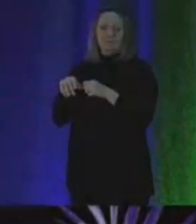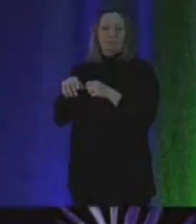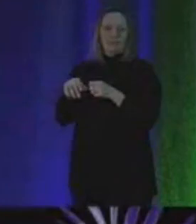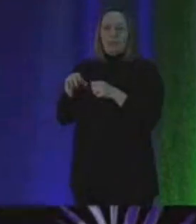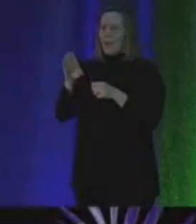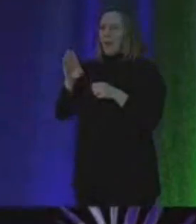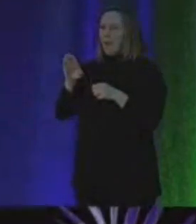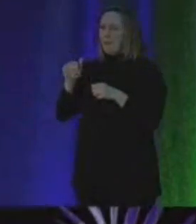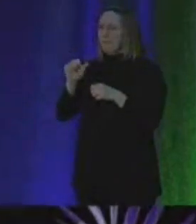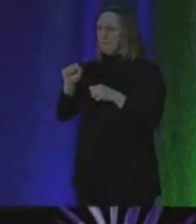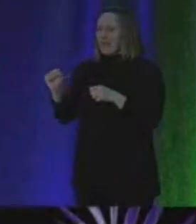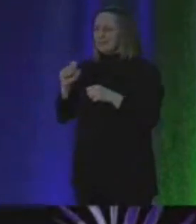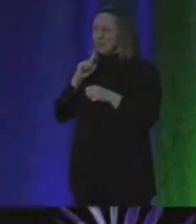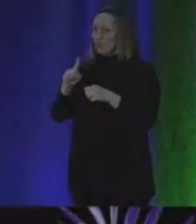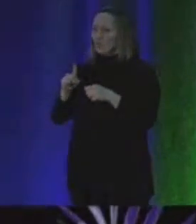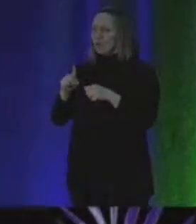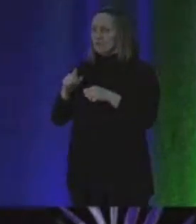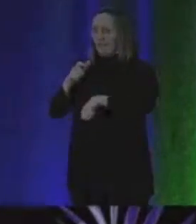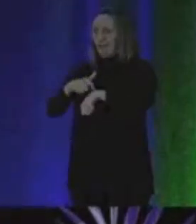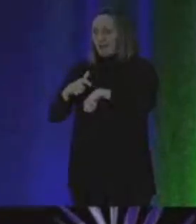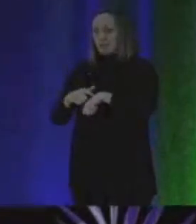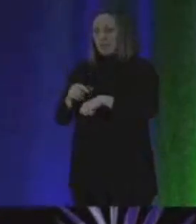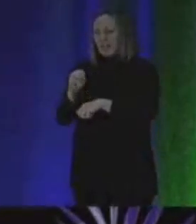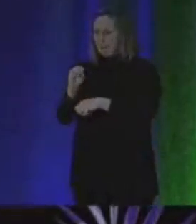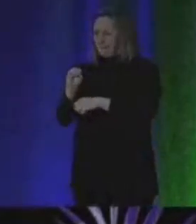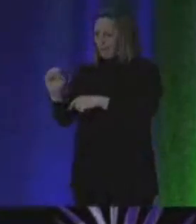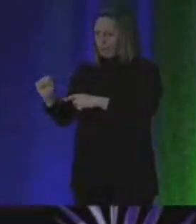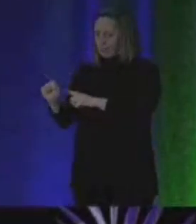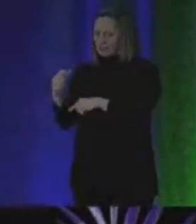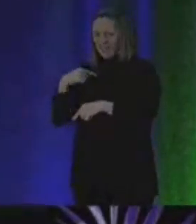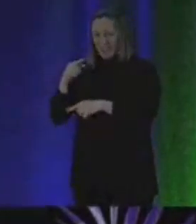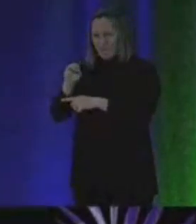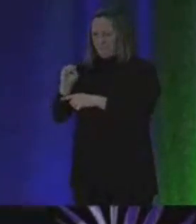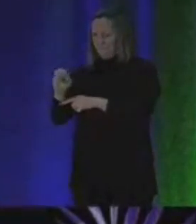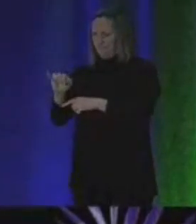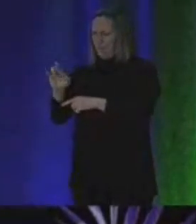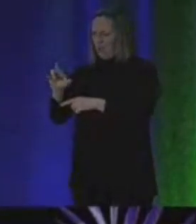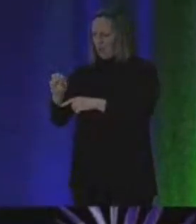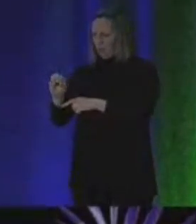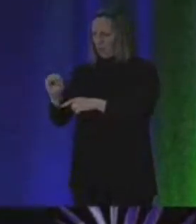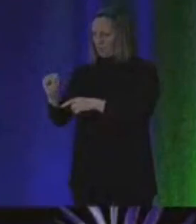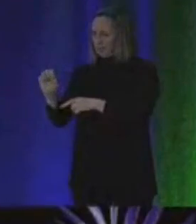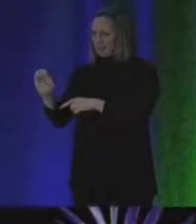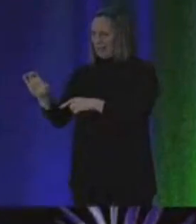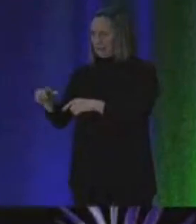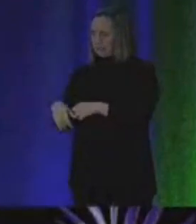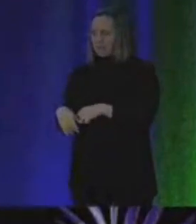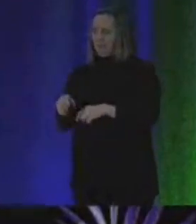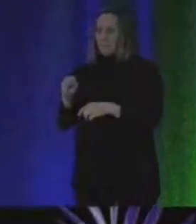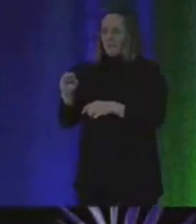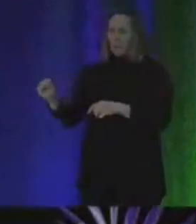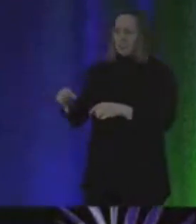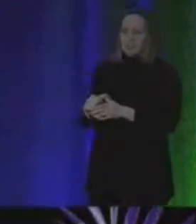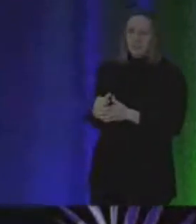like microseconds here. I think that's a microsecond, not a nanosecond. Browser's worth that shit.